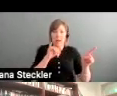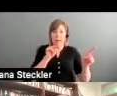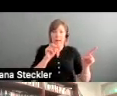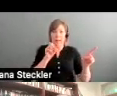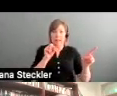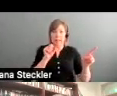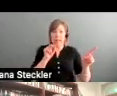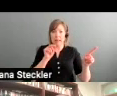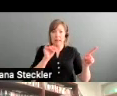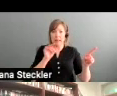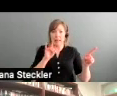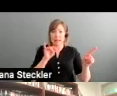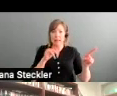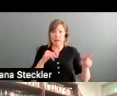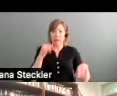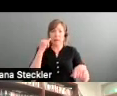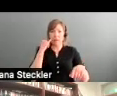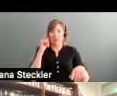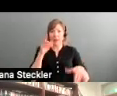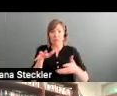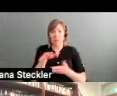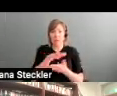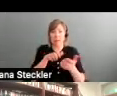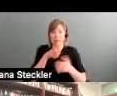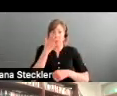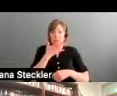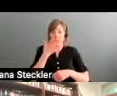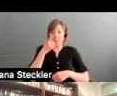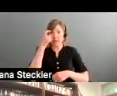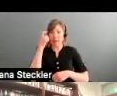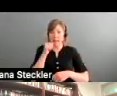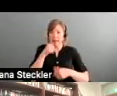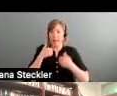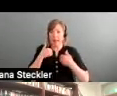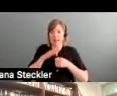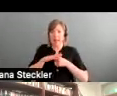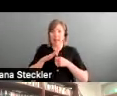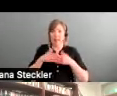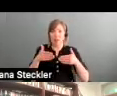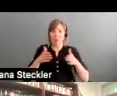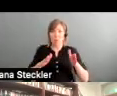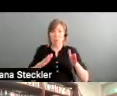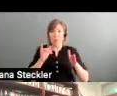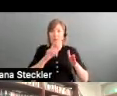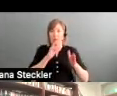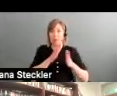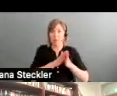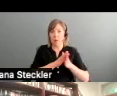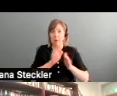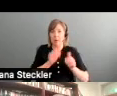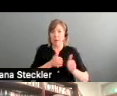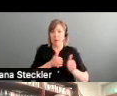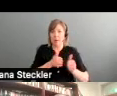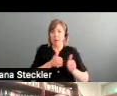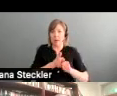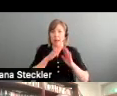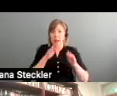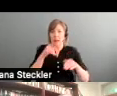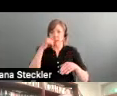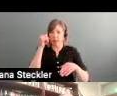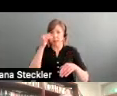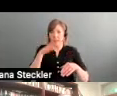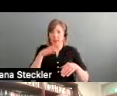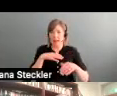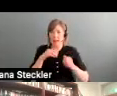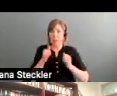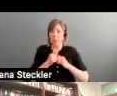if there was a need to mix the races because of a lack of space, which basically was the motivation behind housing Black men with